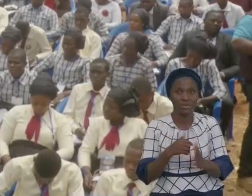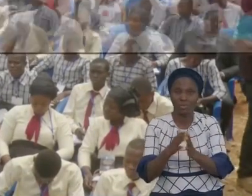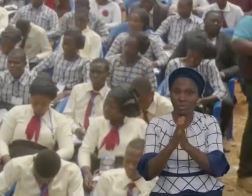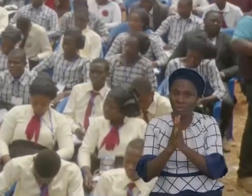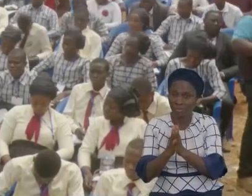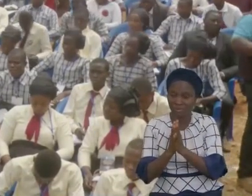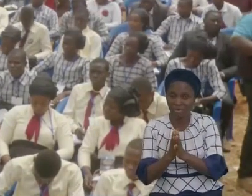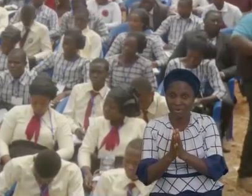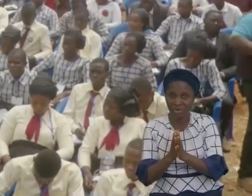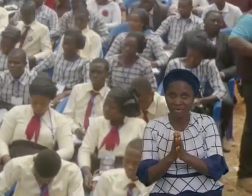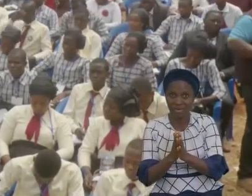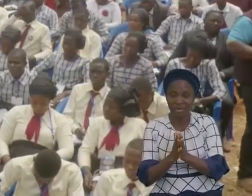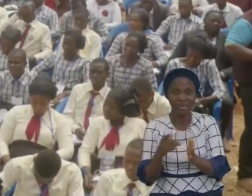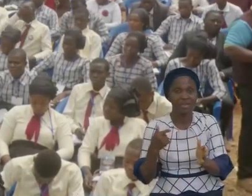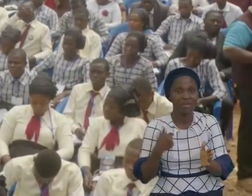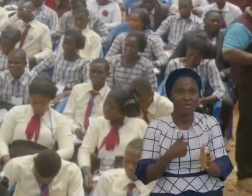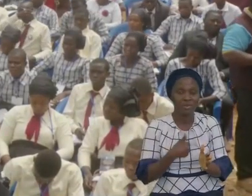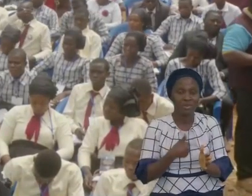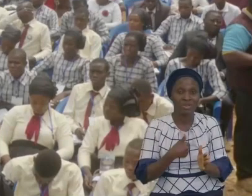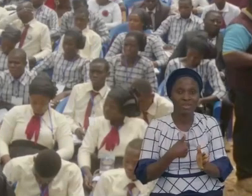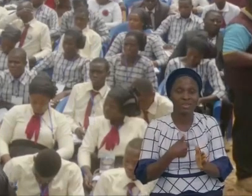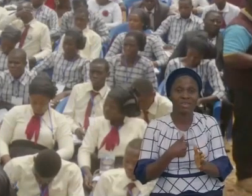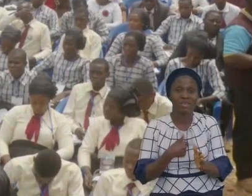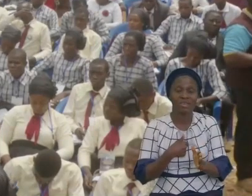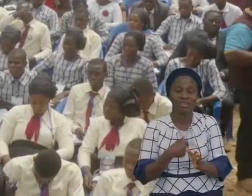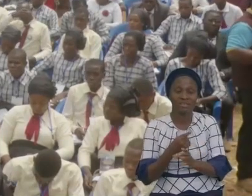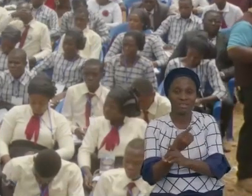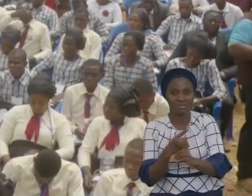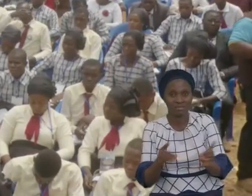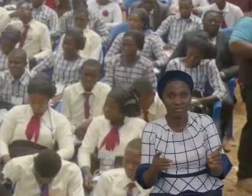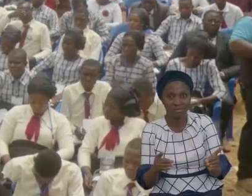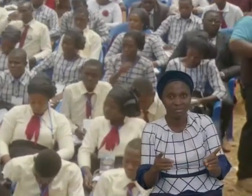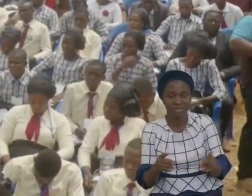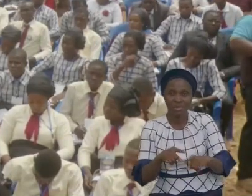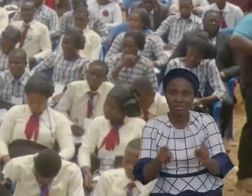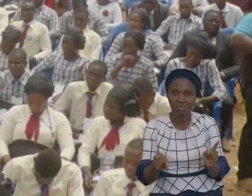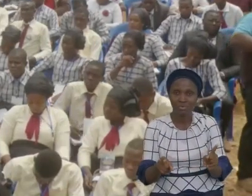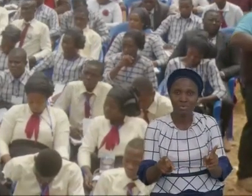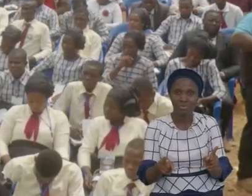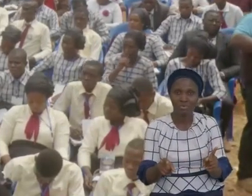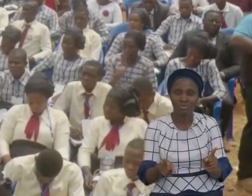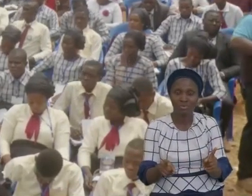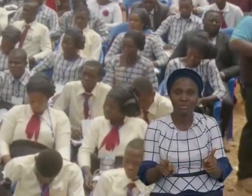no goal to which we are dedicated.